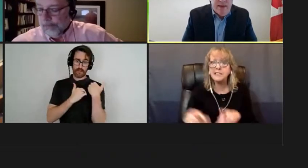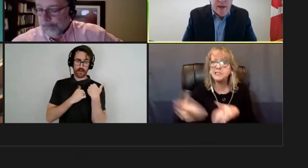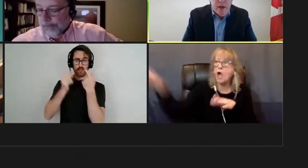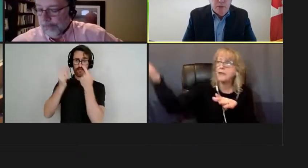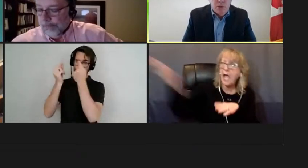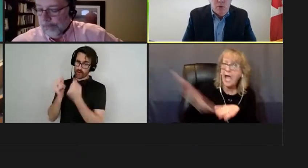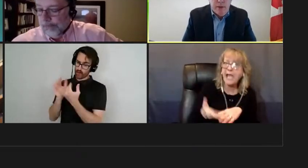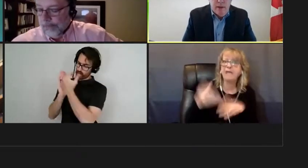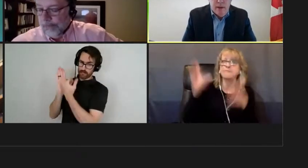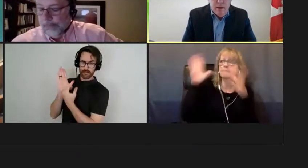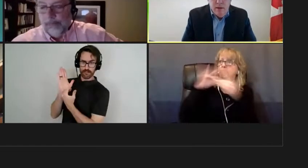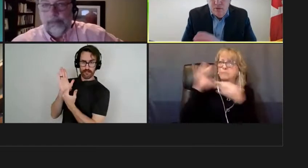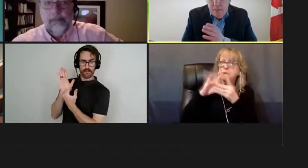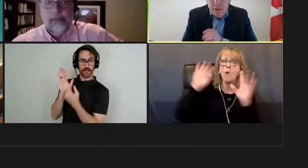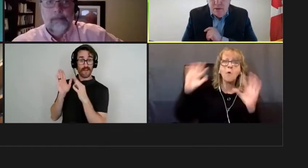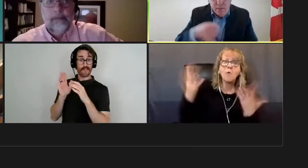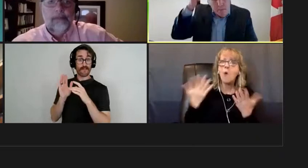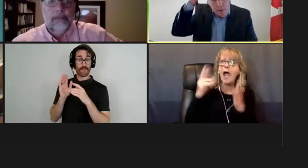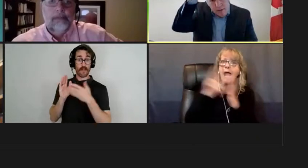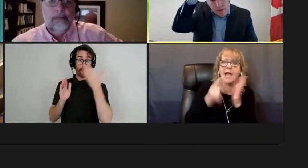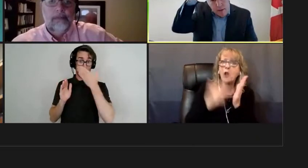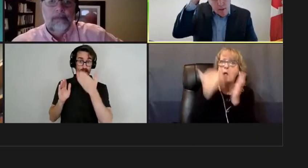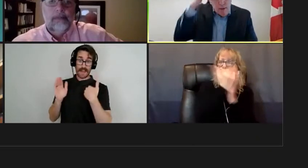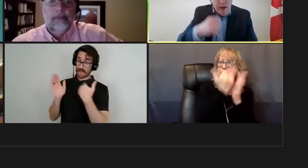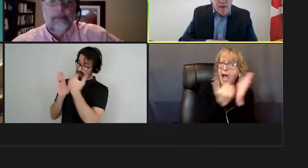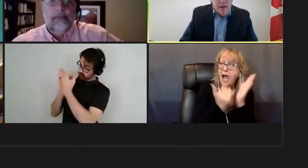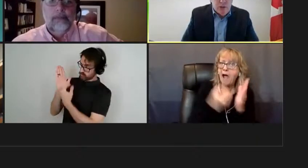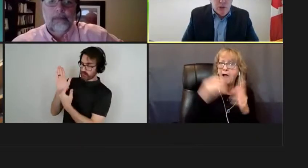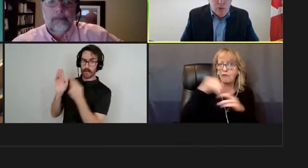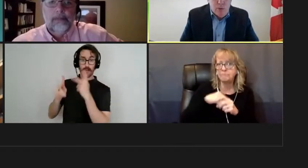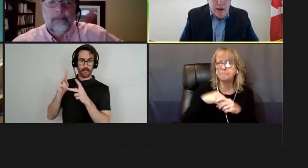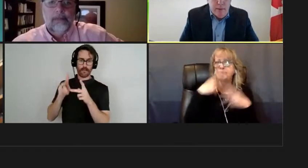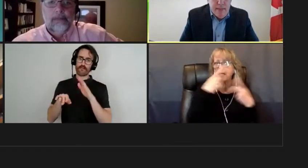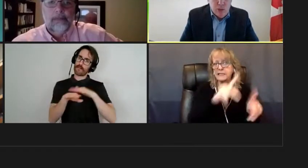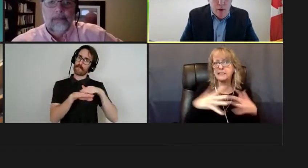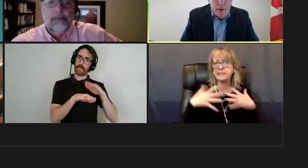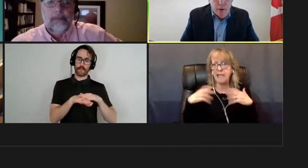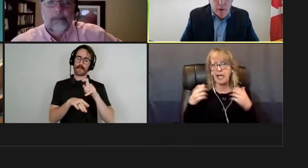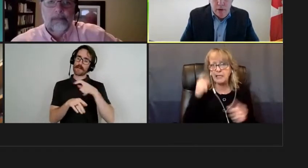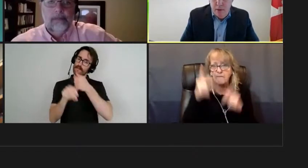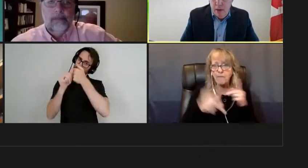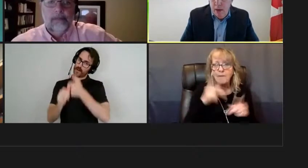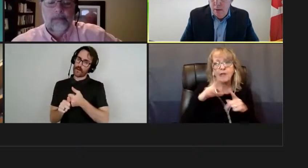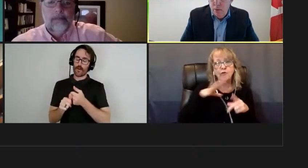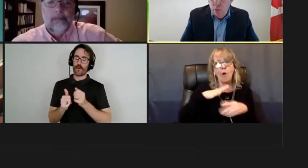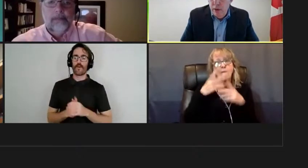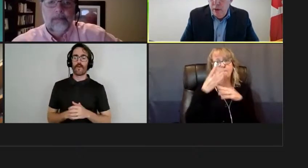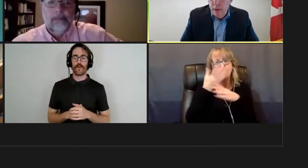think that helps going in if people need to be reminded. And so that's why we're going to be